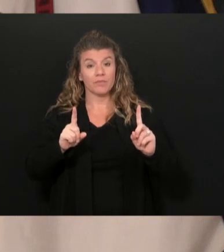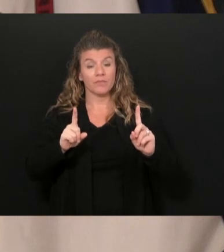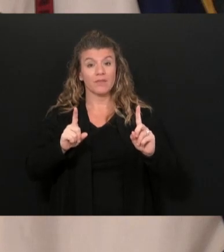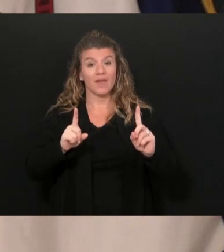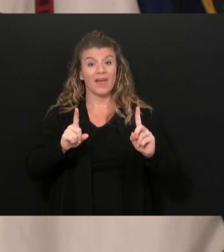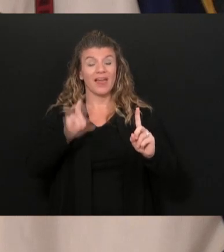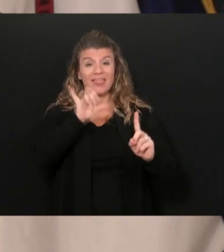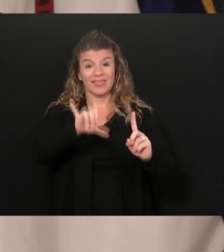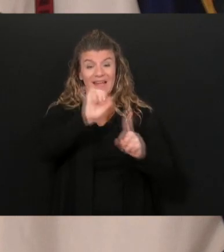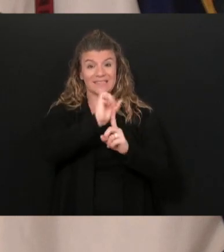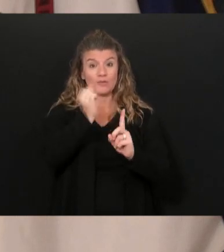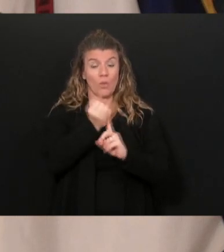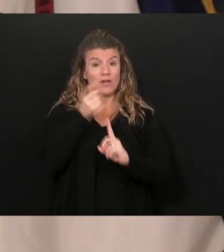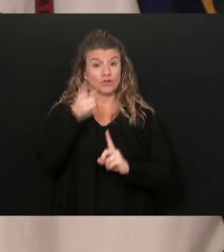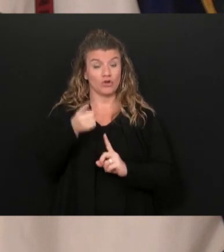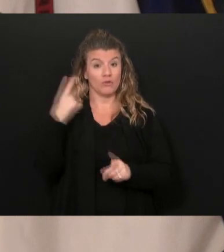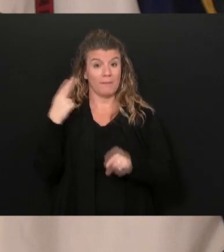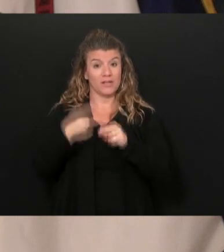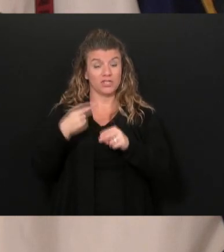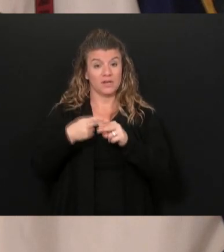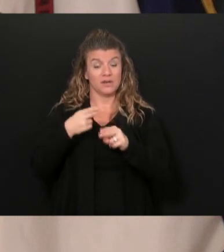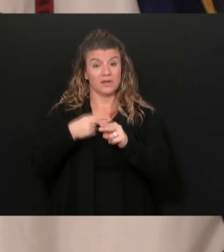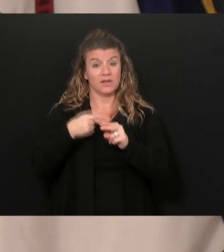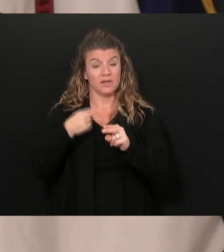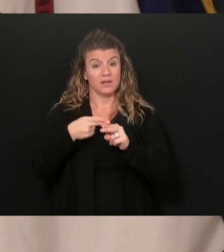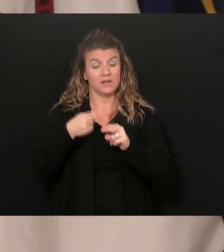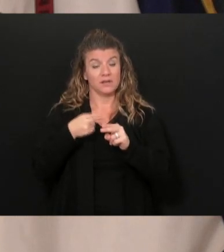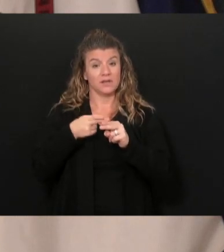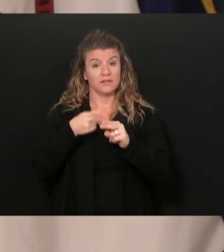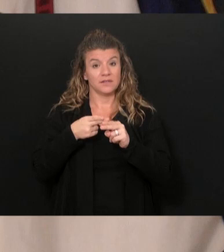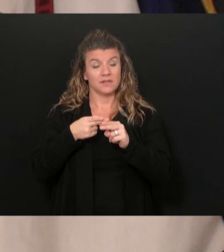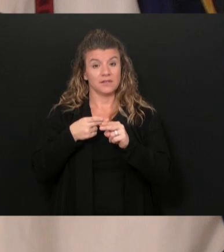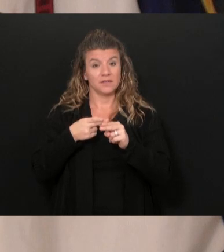the situation you're referring to about the